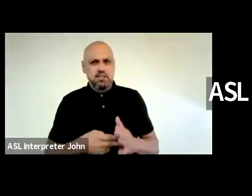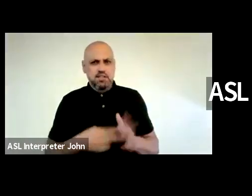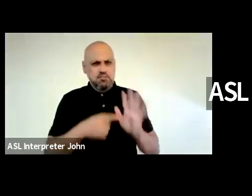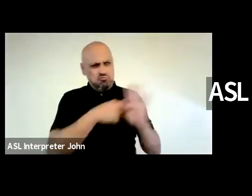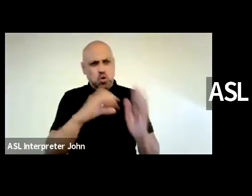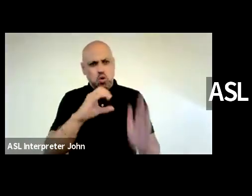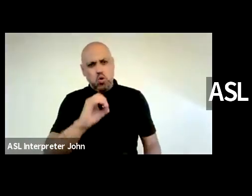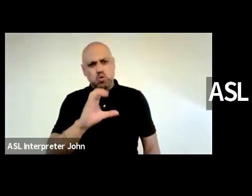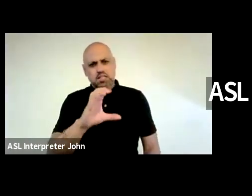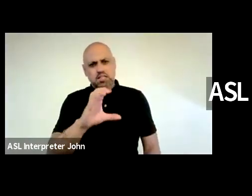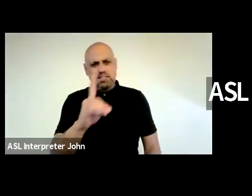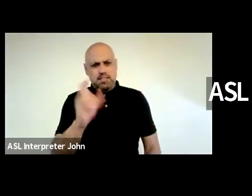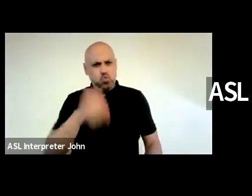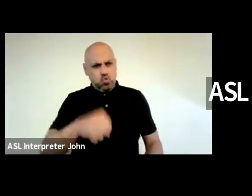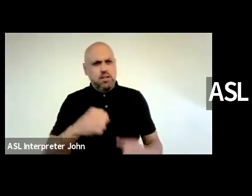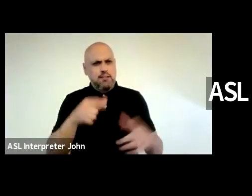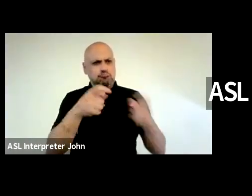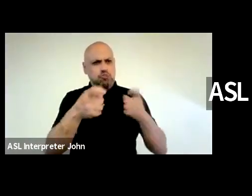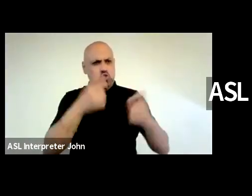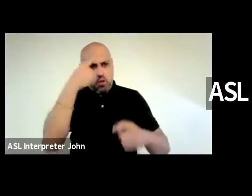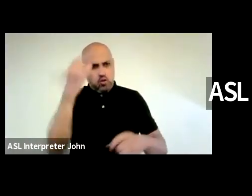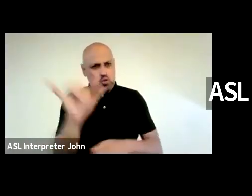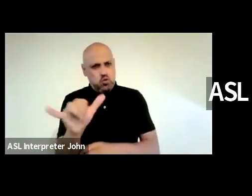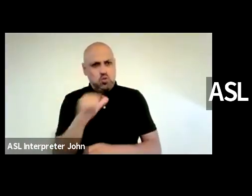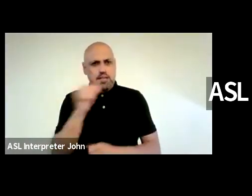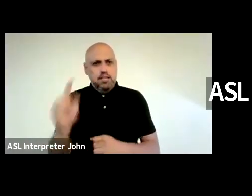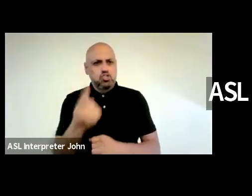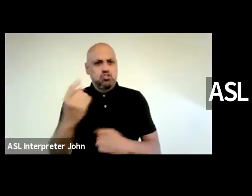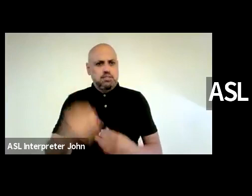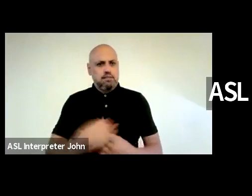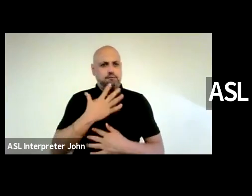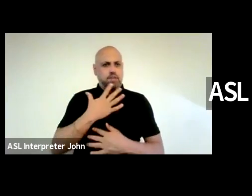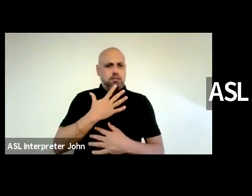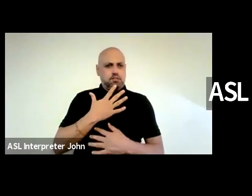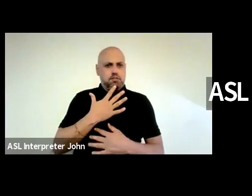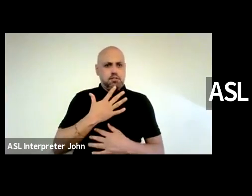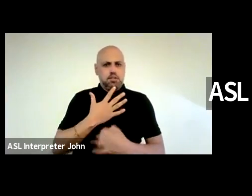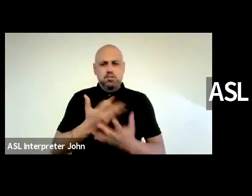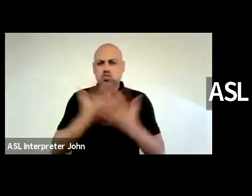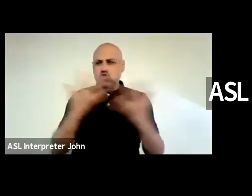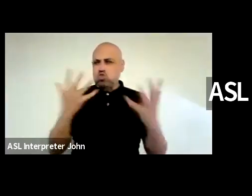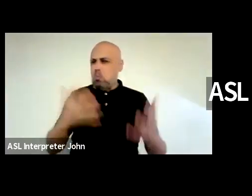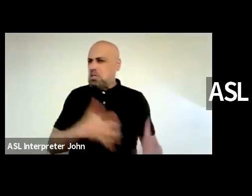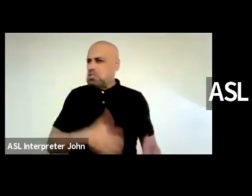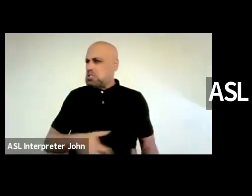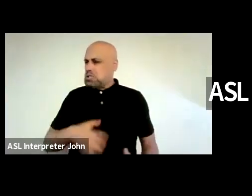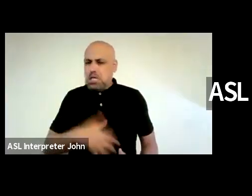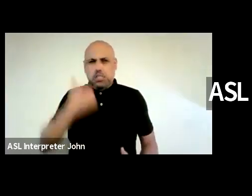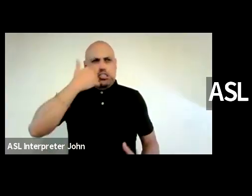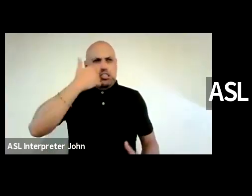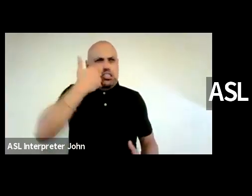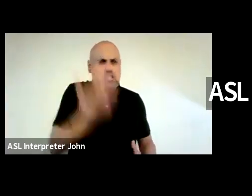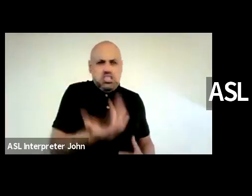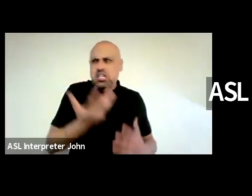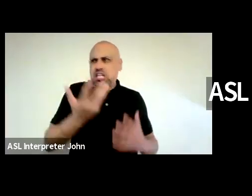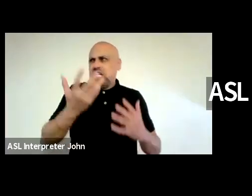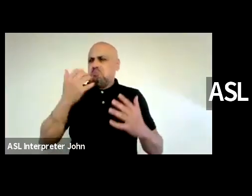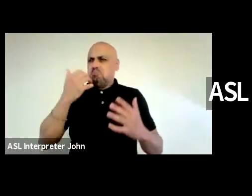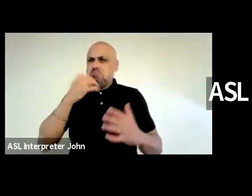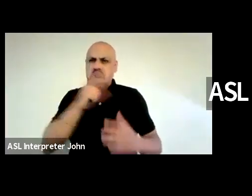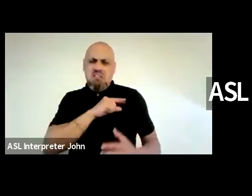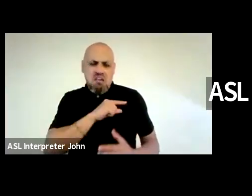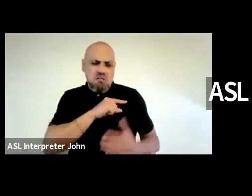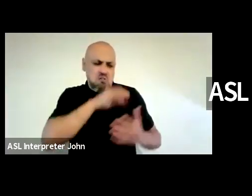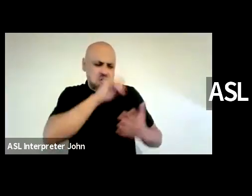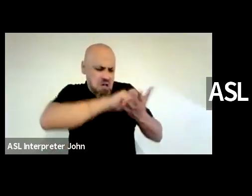not just be a victim to them. I put so much disgust and guilt and shame on these pages and had to sit with